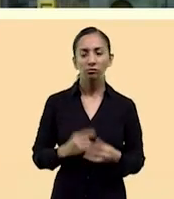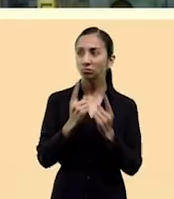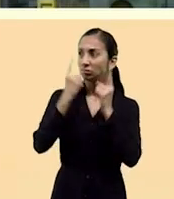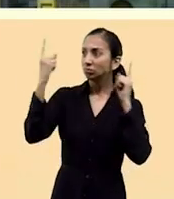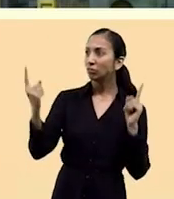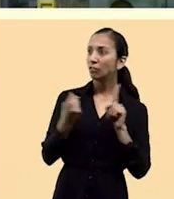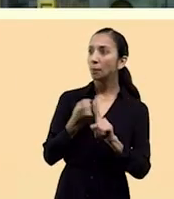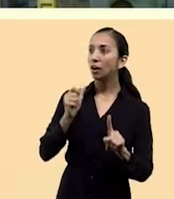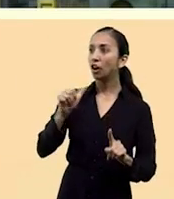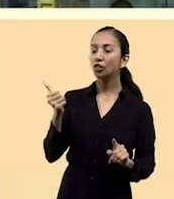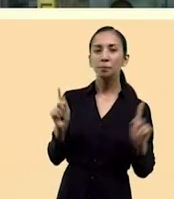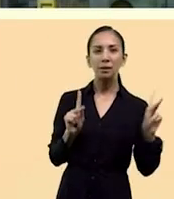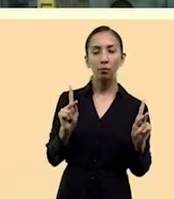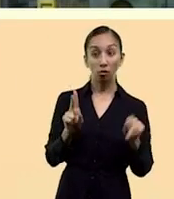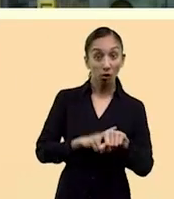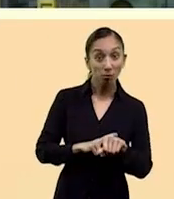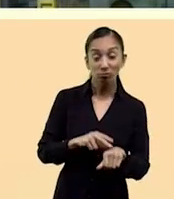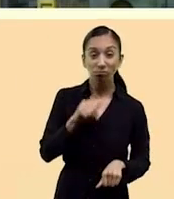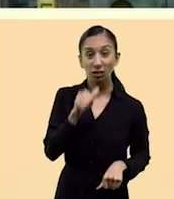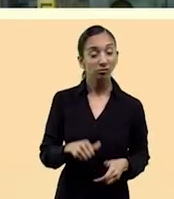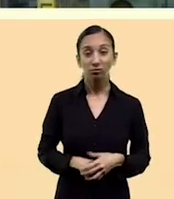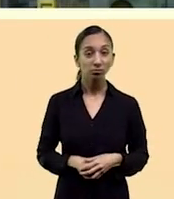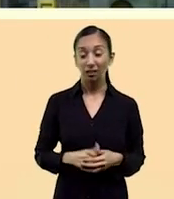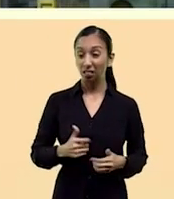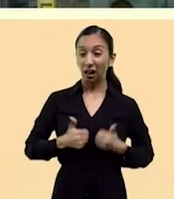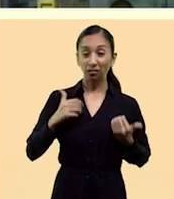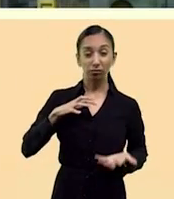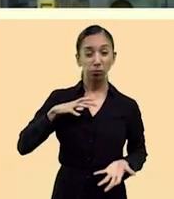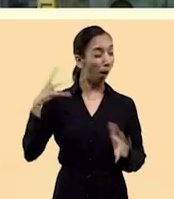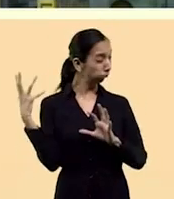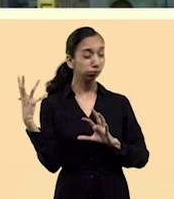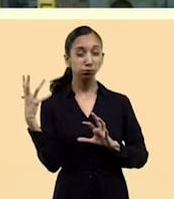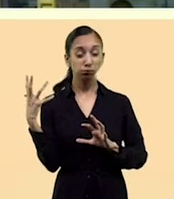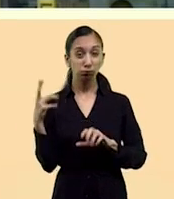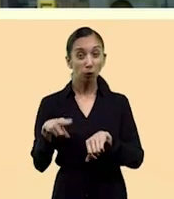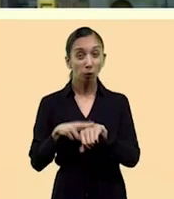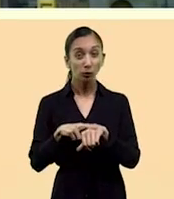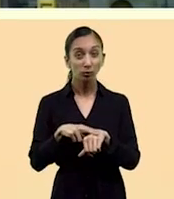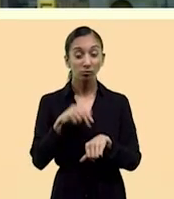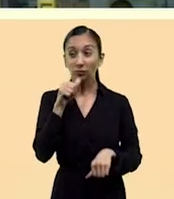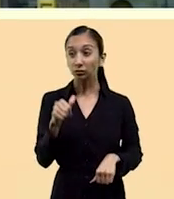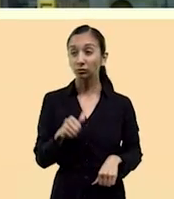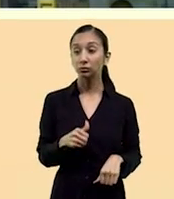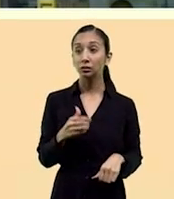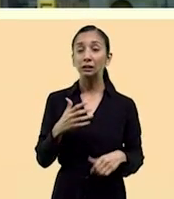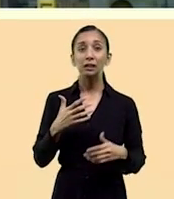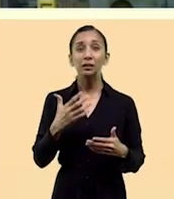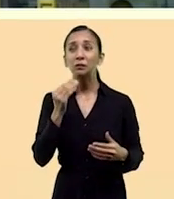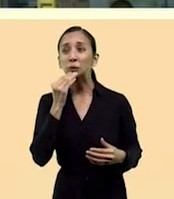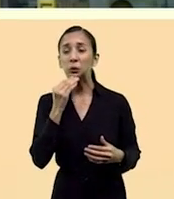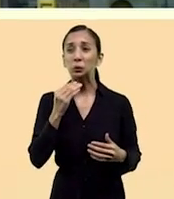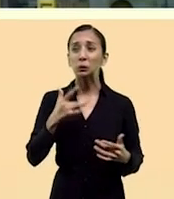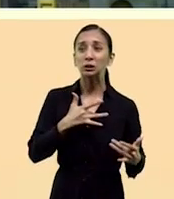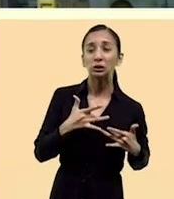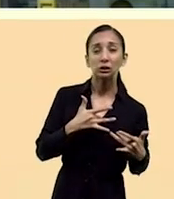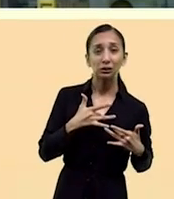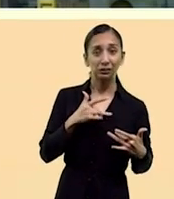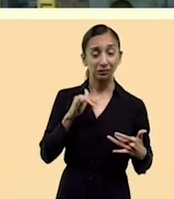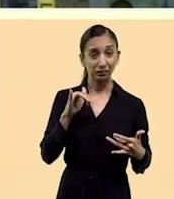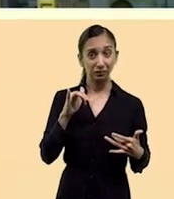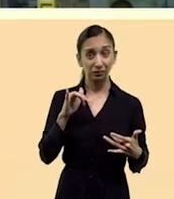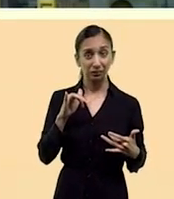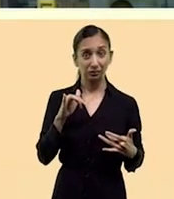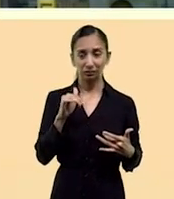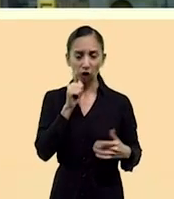others. It's not normal to have your life turned upside down and be uncertain where your next meal will come from. And it's not normal for our school